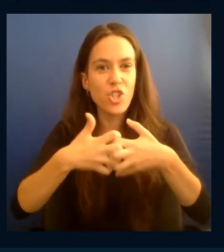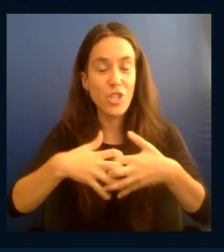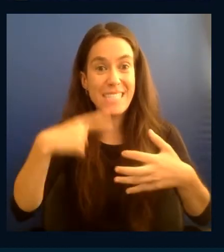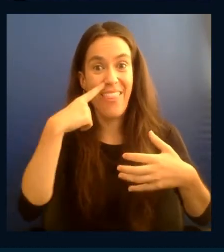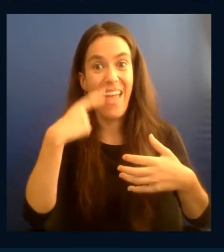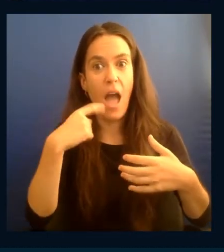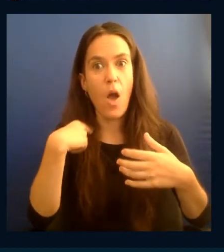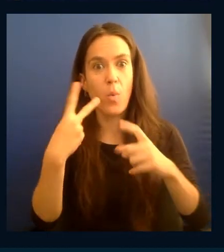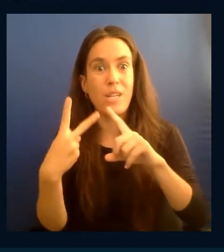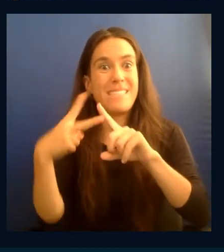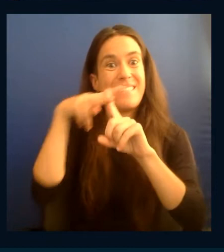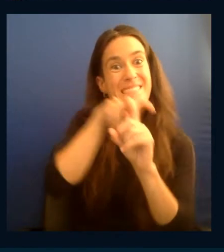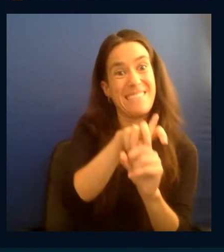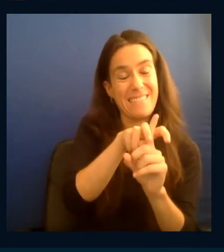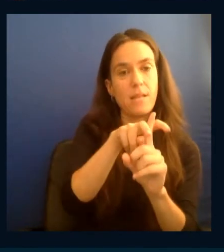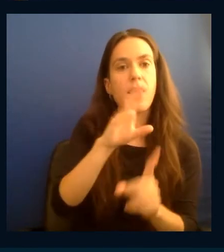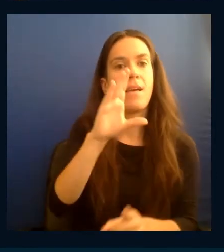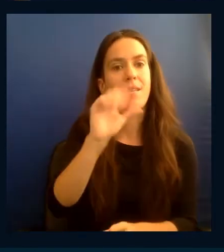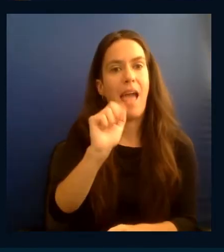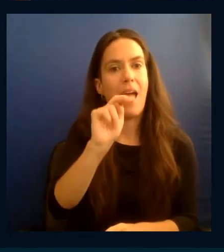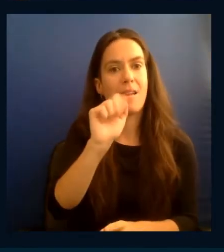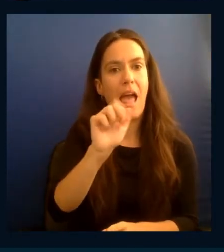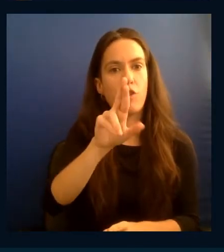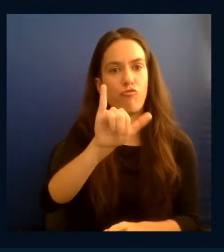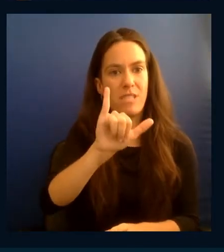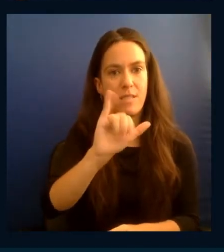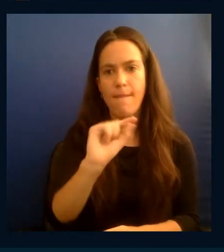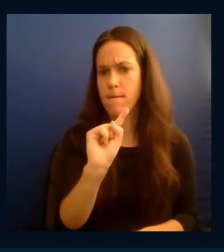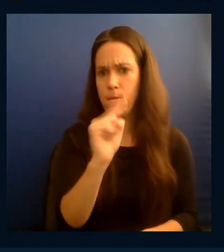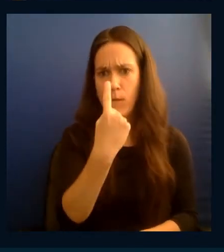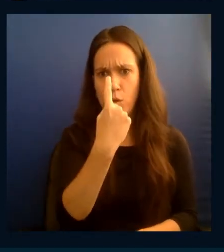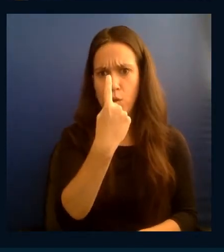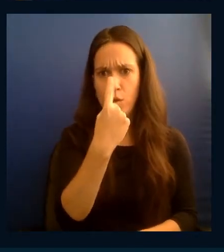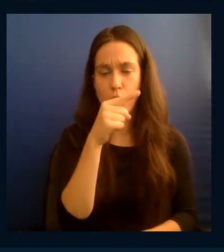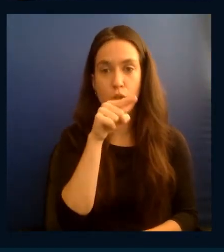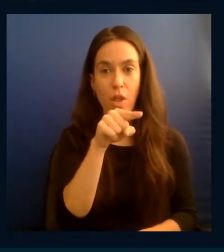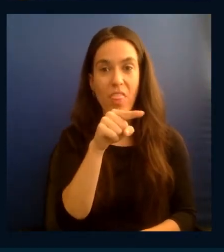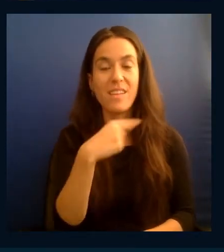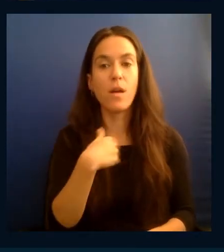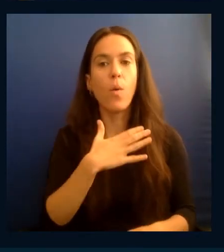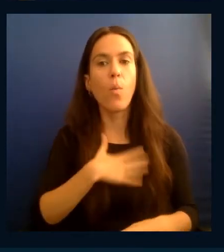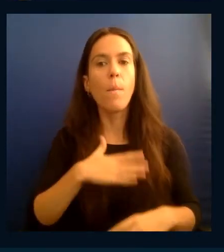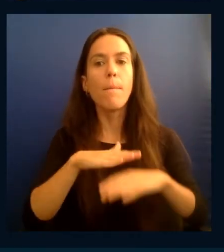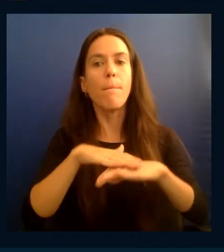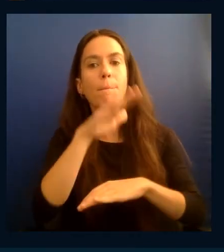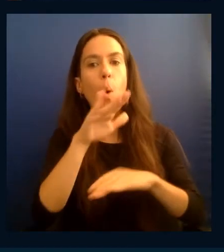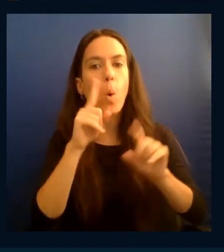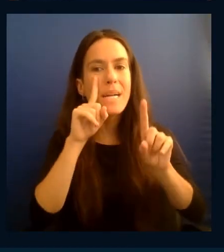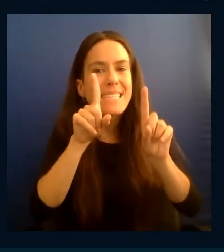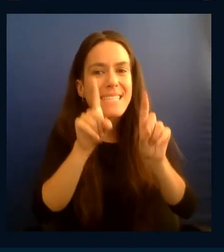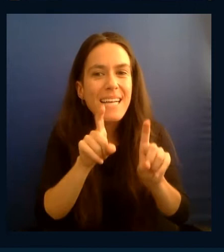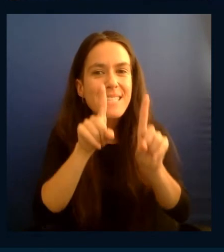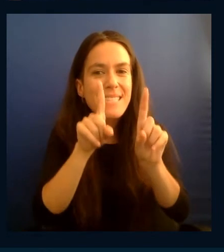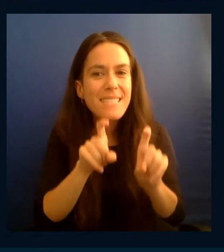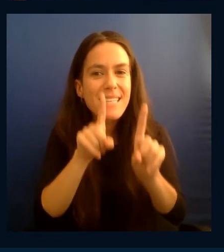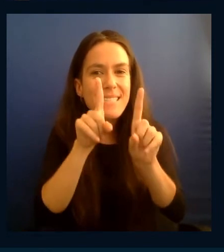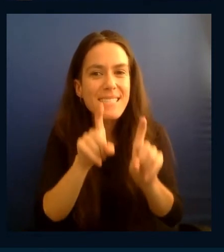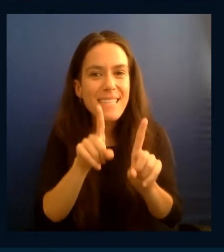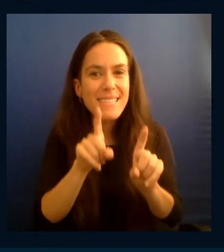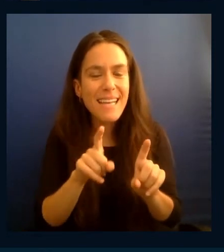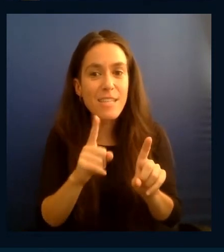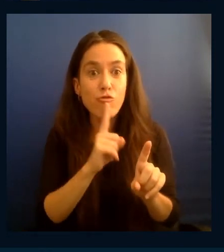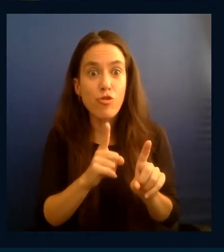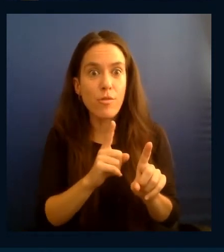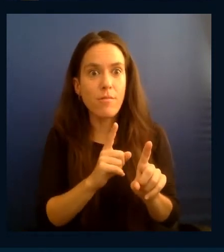to Canary first. So this is enabling us to do more testing and actually get real end